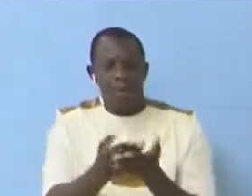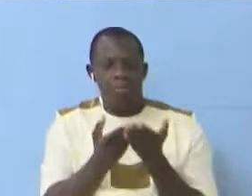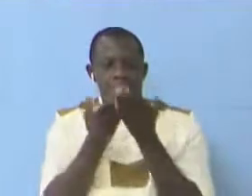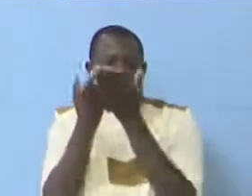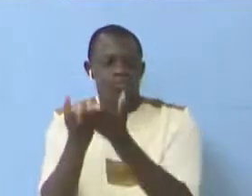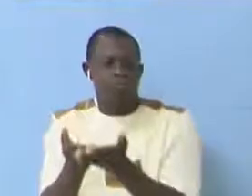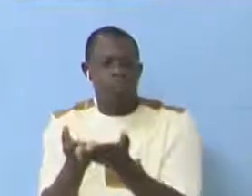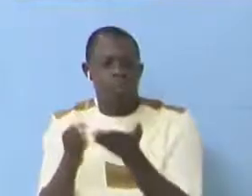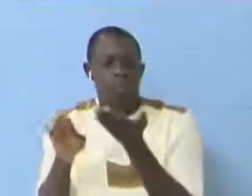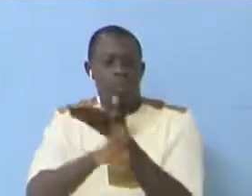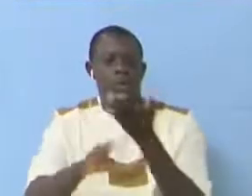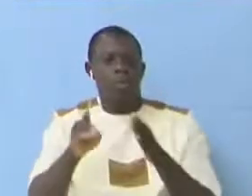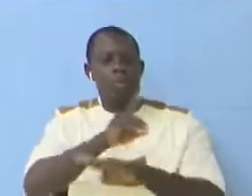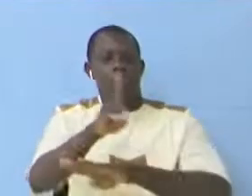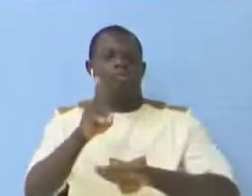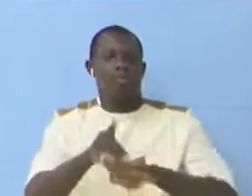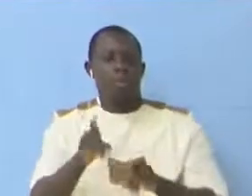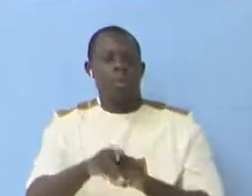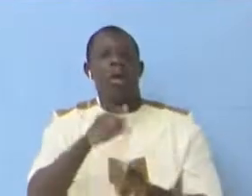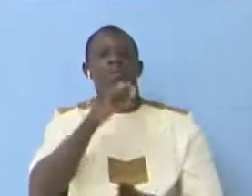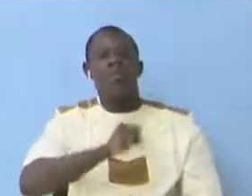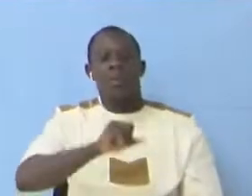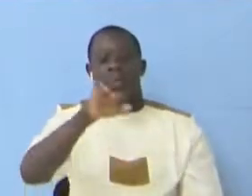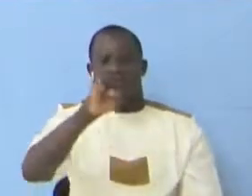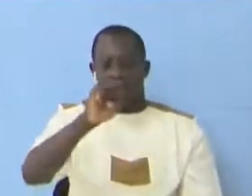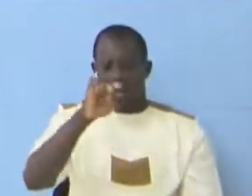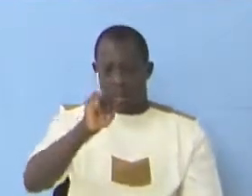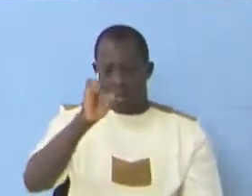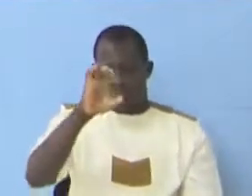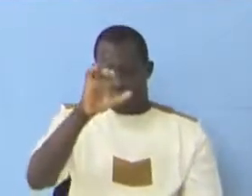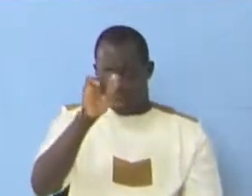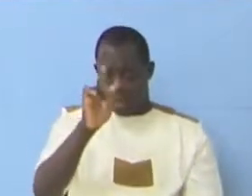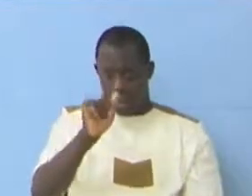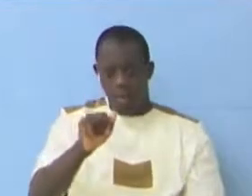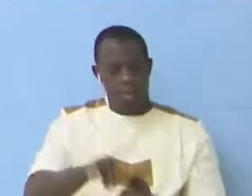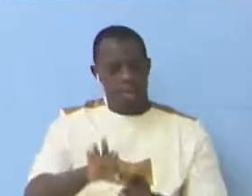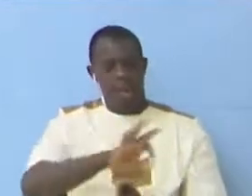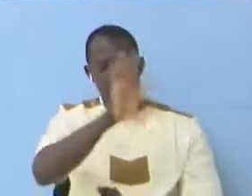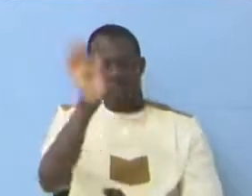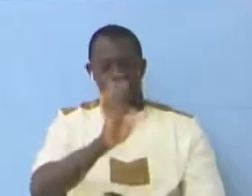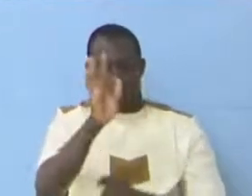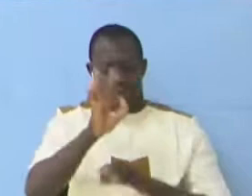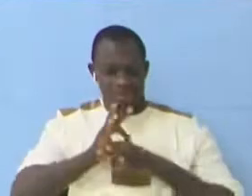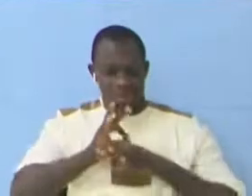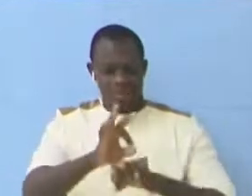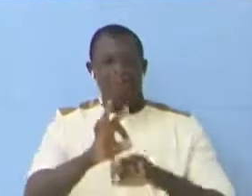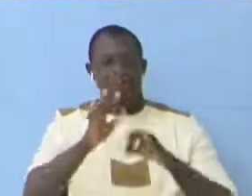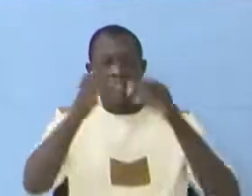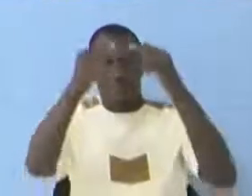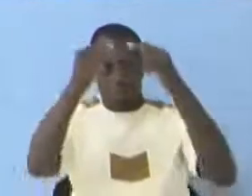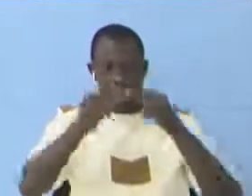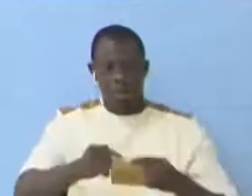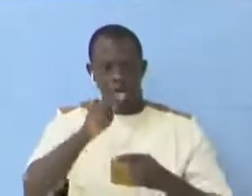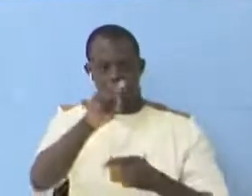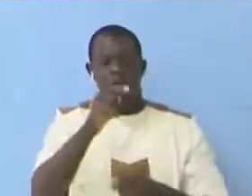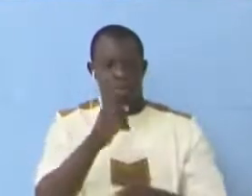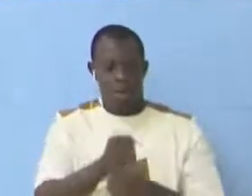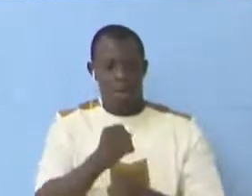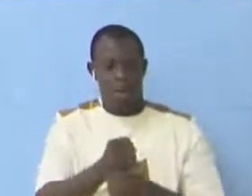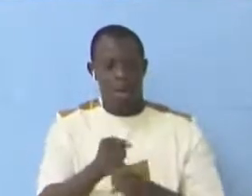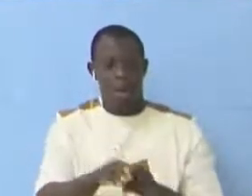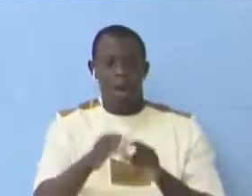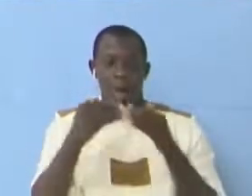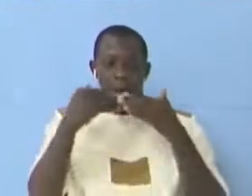Mr. Seka, that's quite an interesting statement that you make. Could you explain this? Information